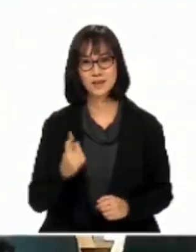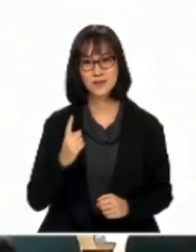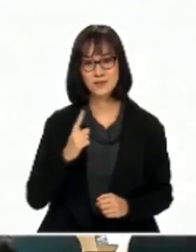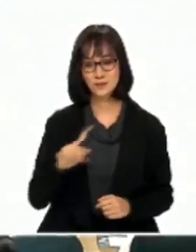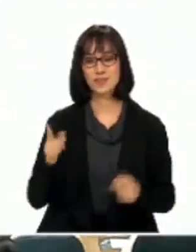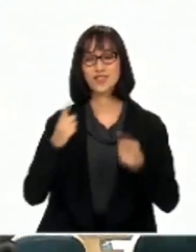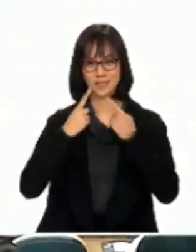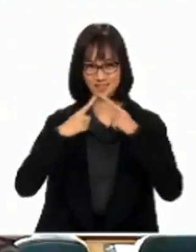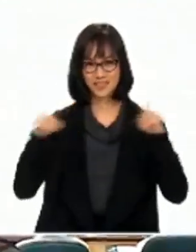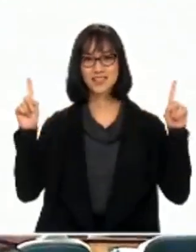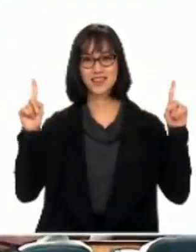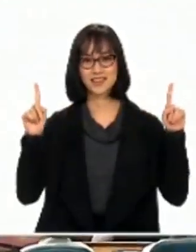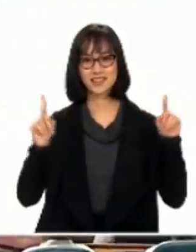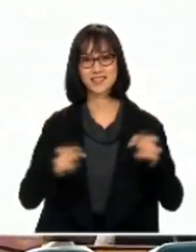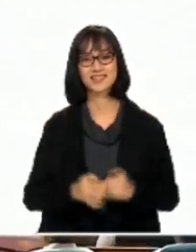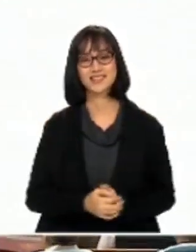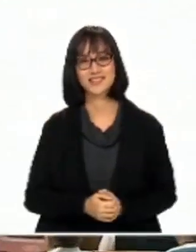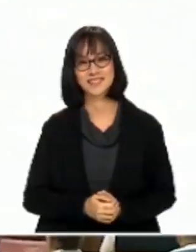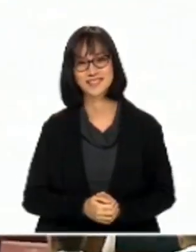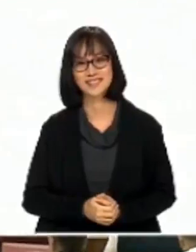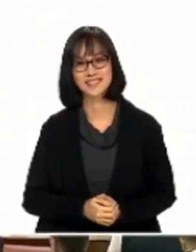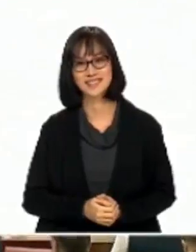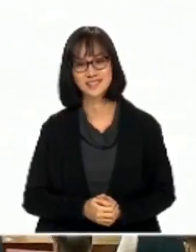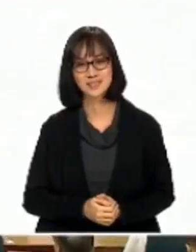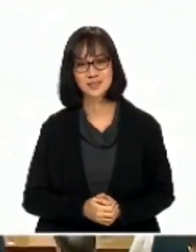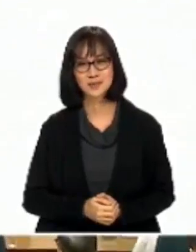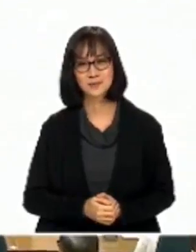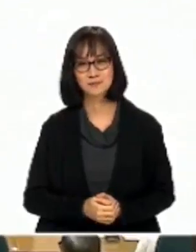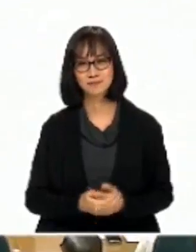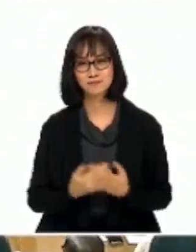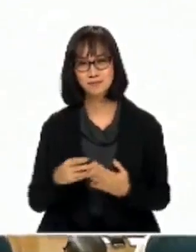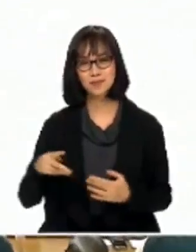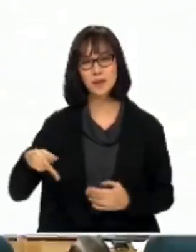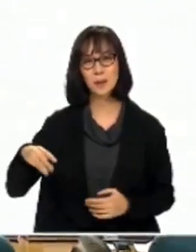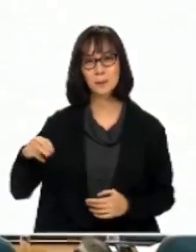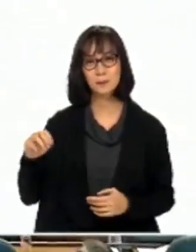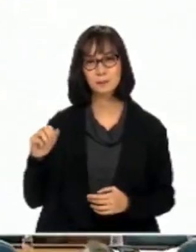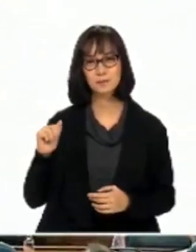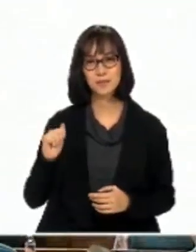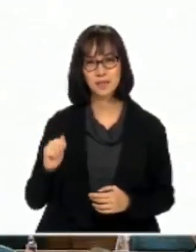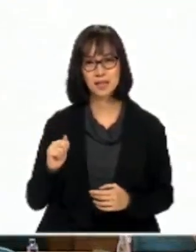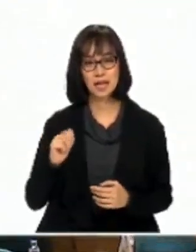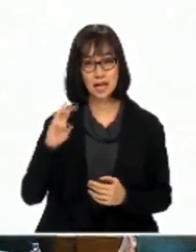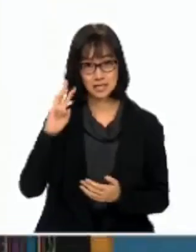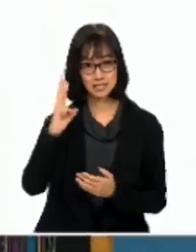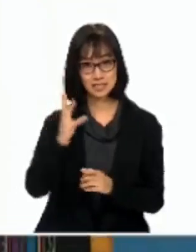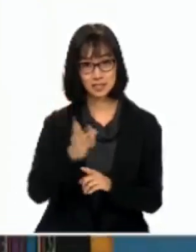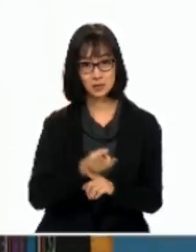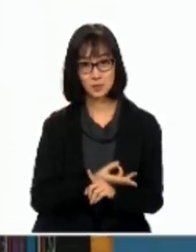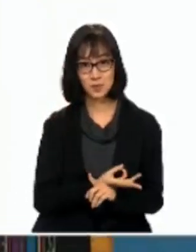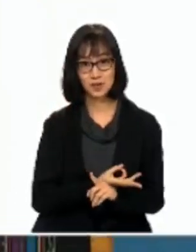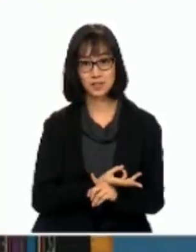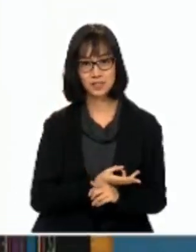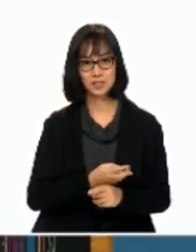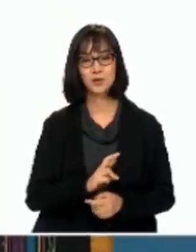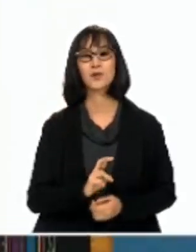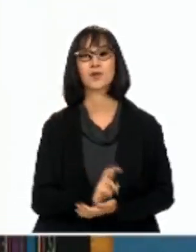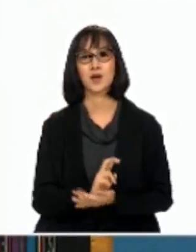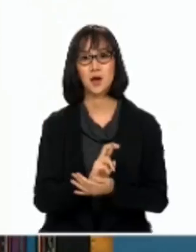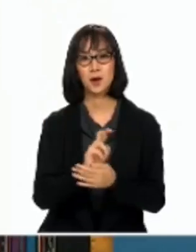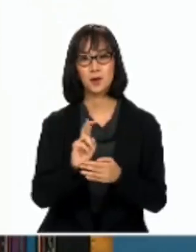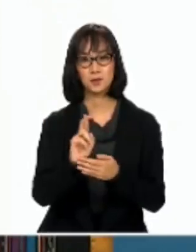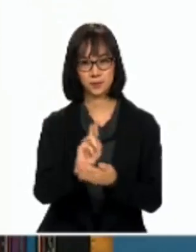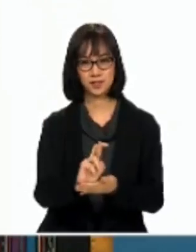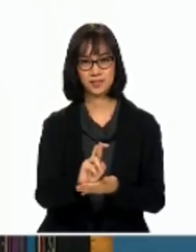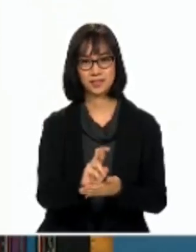success. Kudos are also due to the PMS for integrating the six-month rehabilitation plan and the NEDA for the